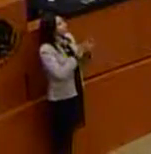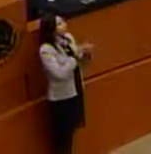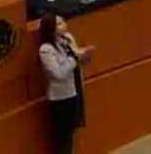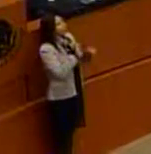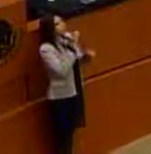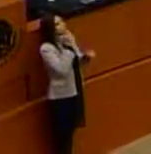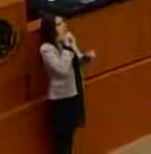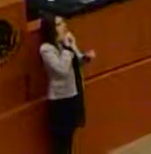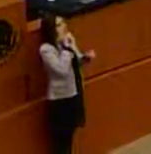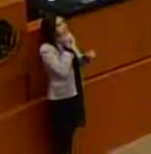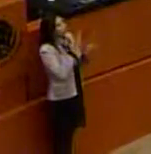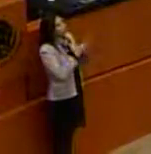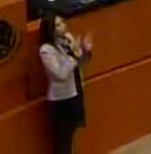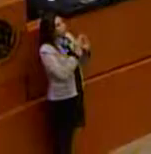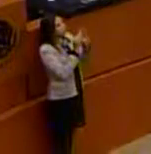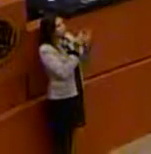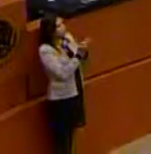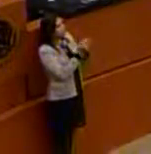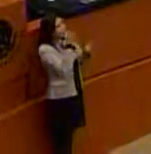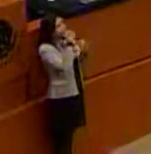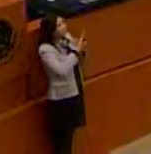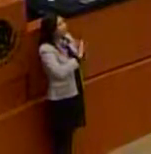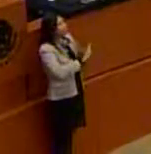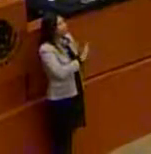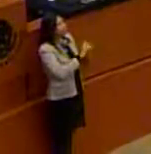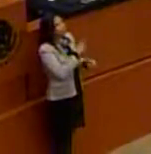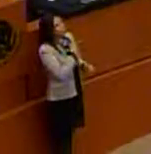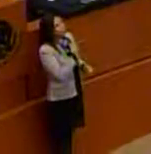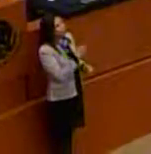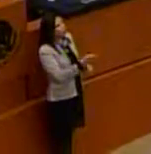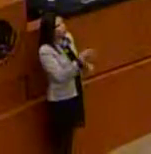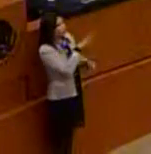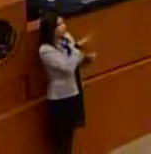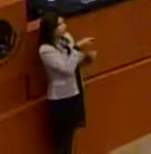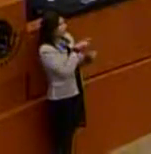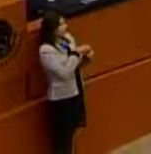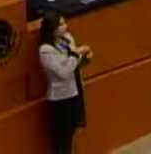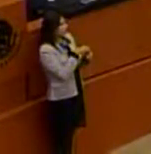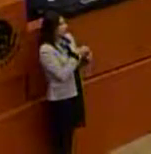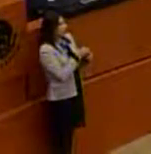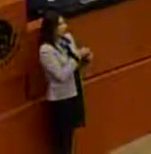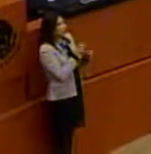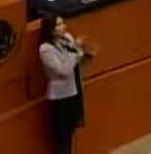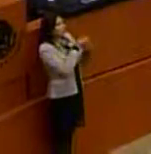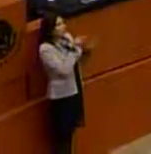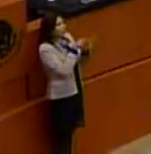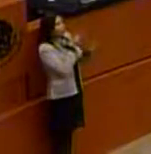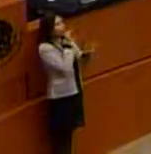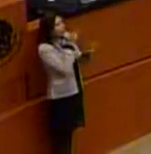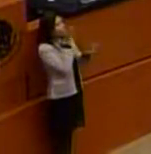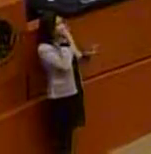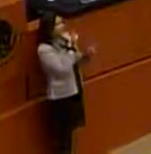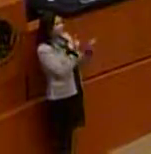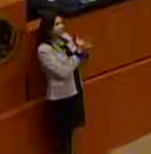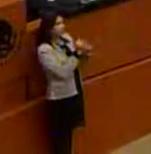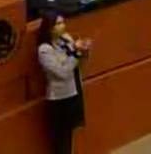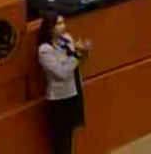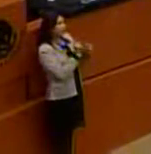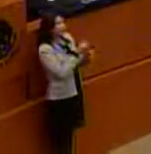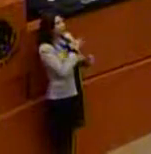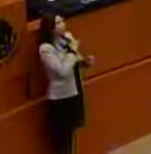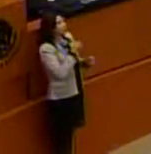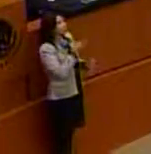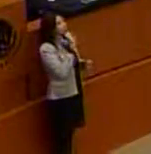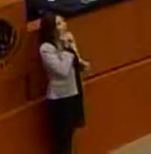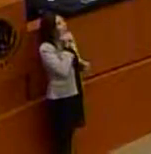of preventing absolute poverty. The two are not the same. And you'll see that if you ask